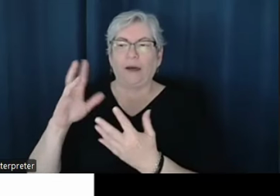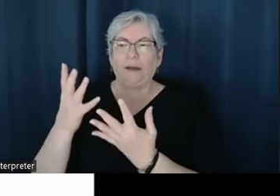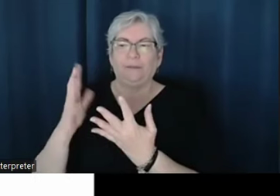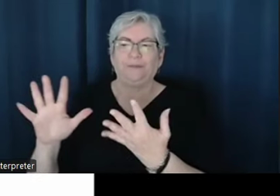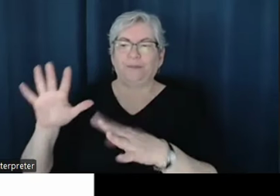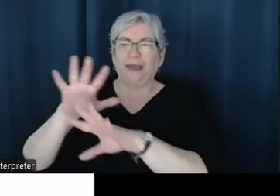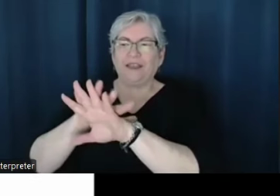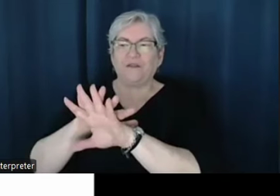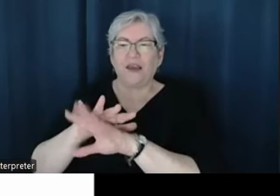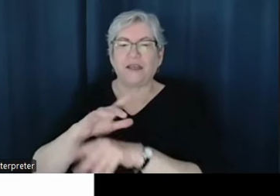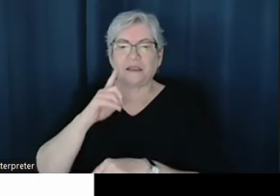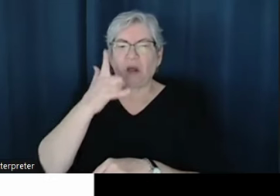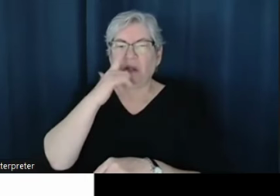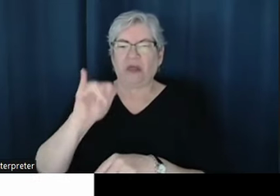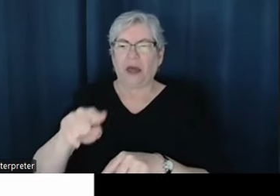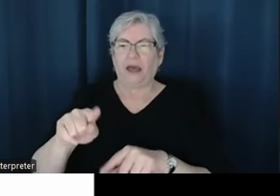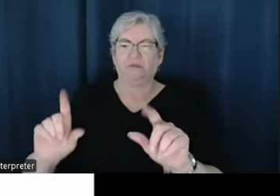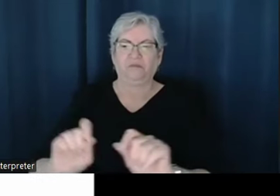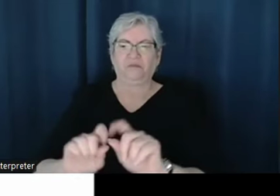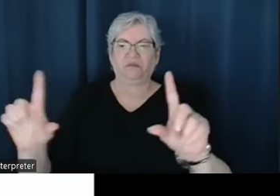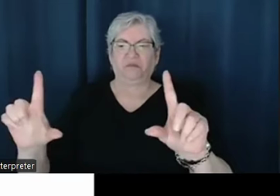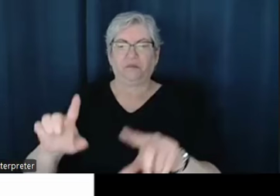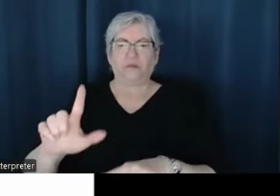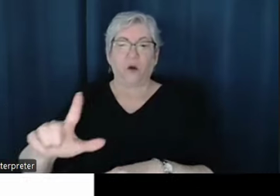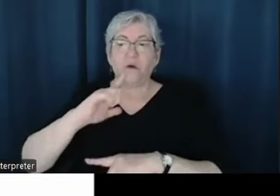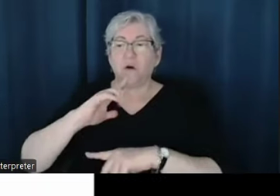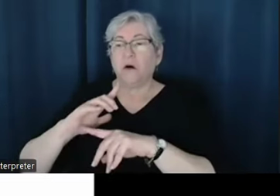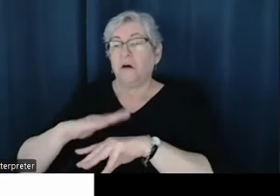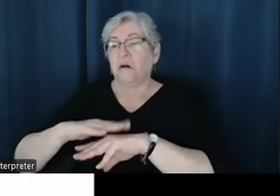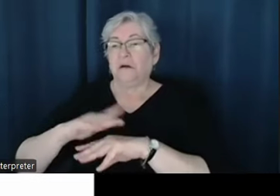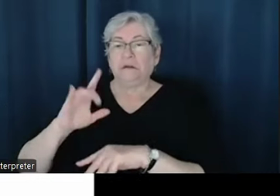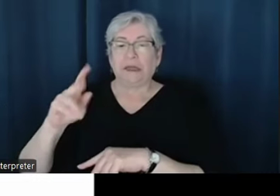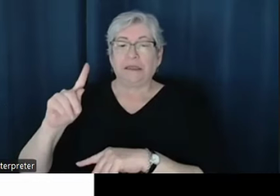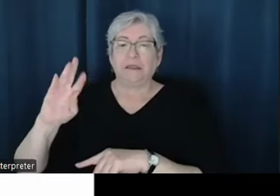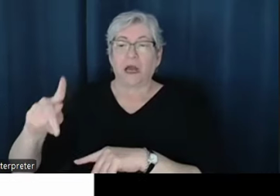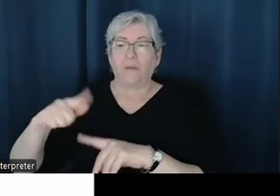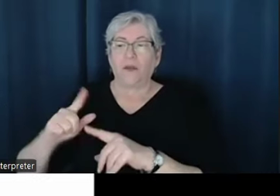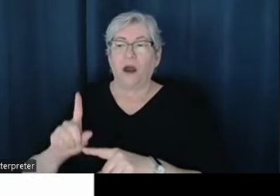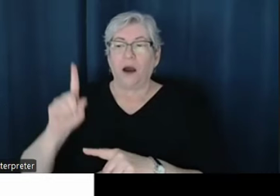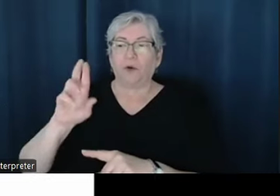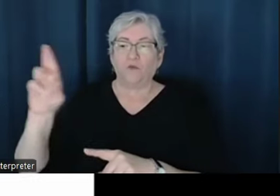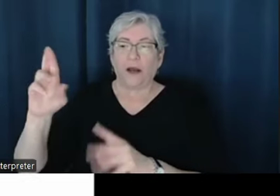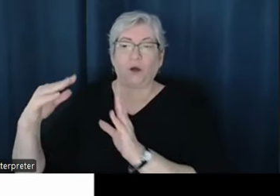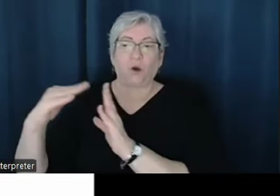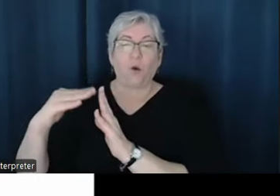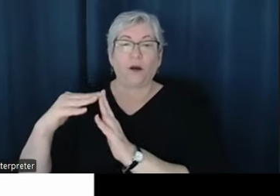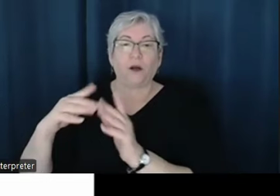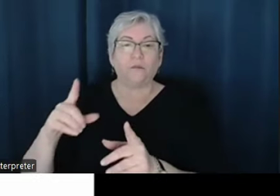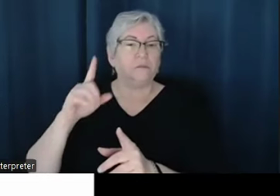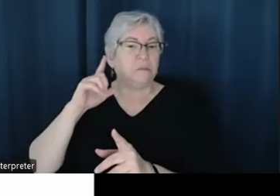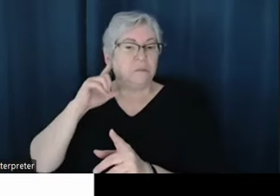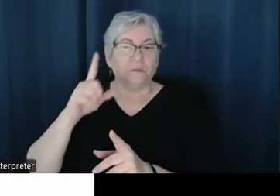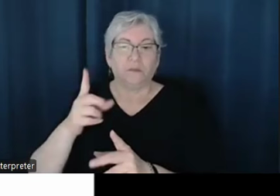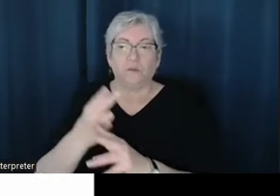that looks like this on your computer desktop in the upper right corner. You are listening in using